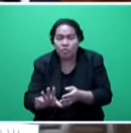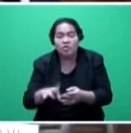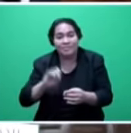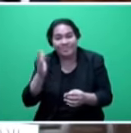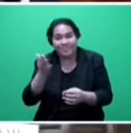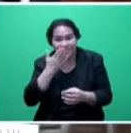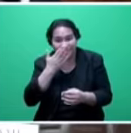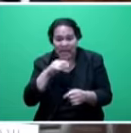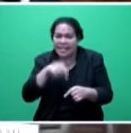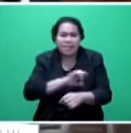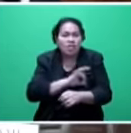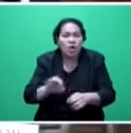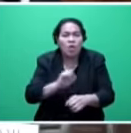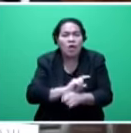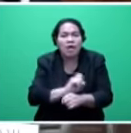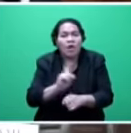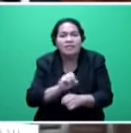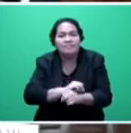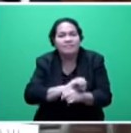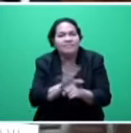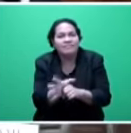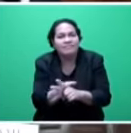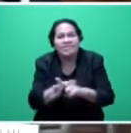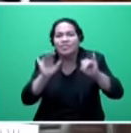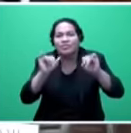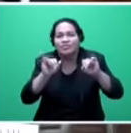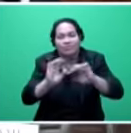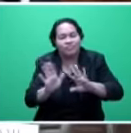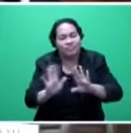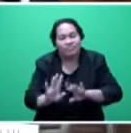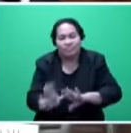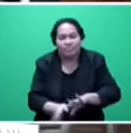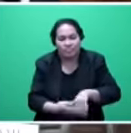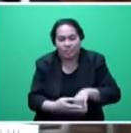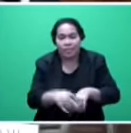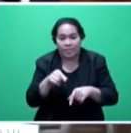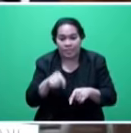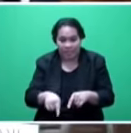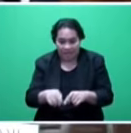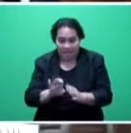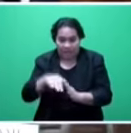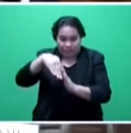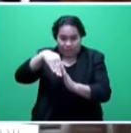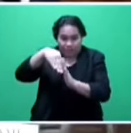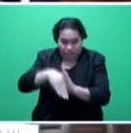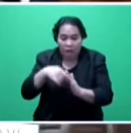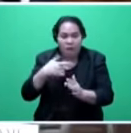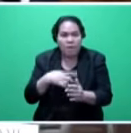not a COVID-19 phenomenon. The contraction of the economy is also reflected by the declining